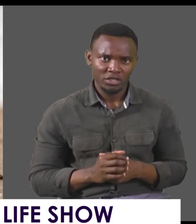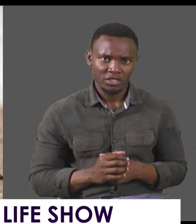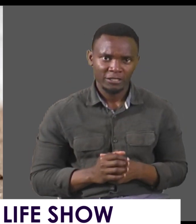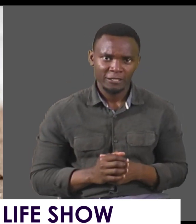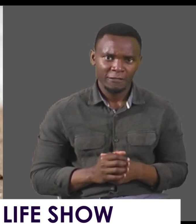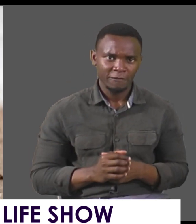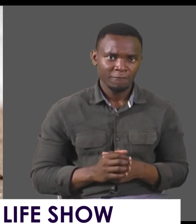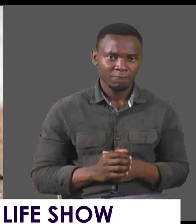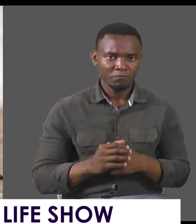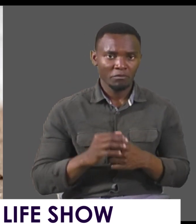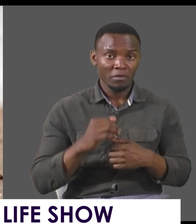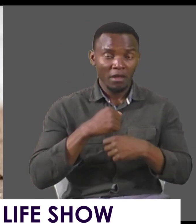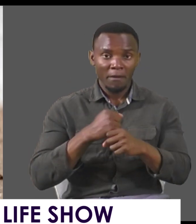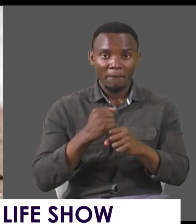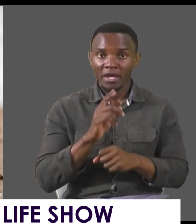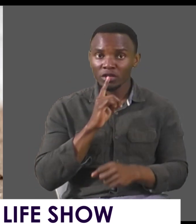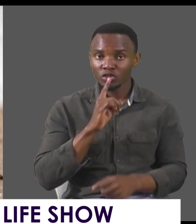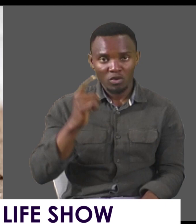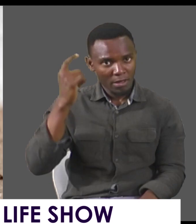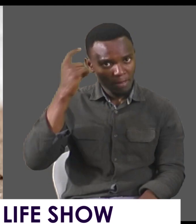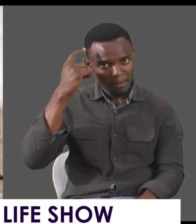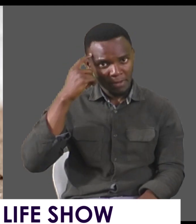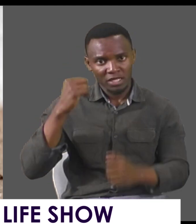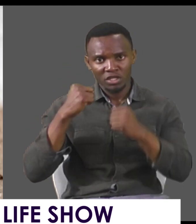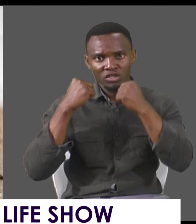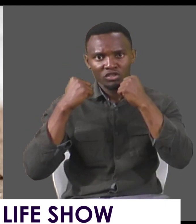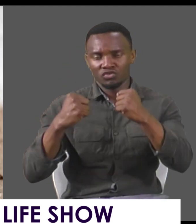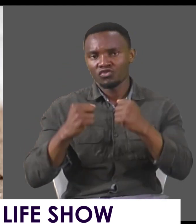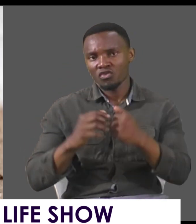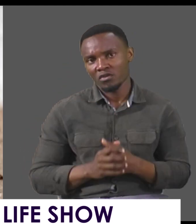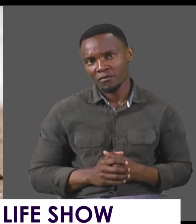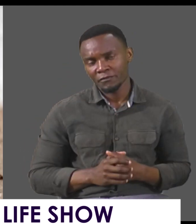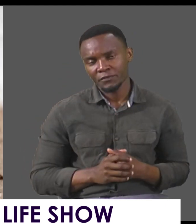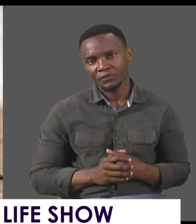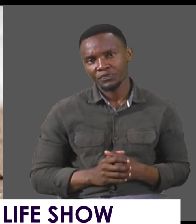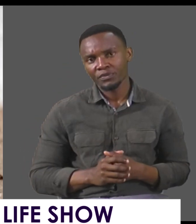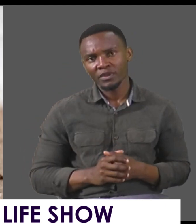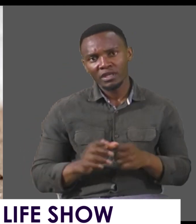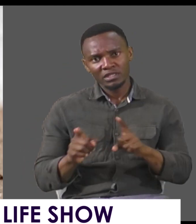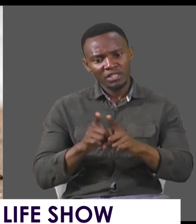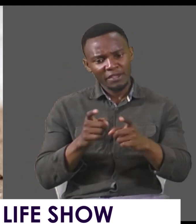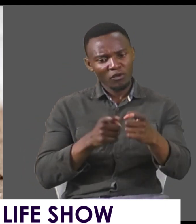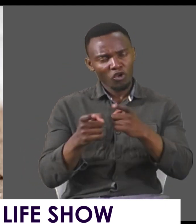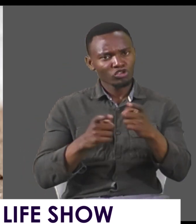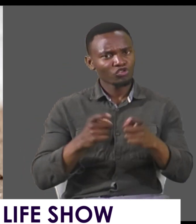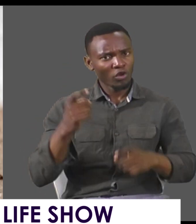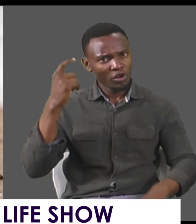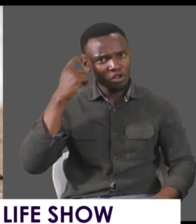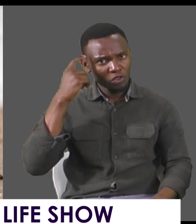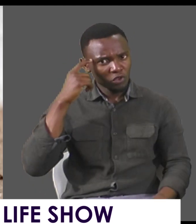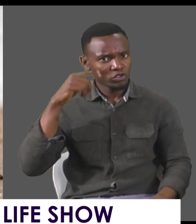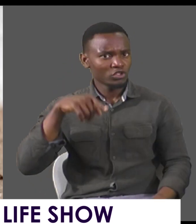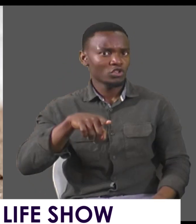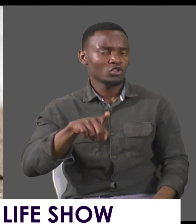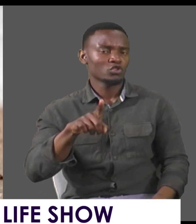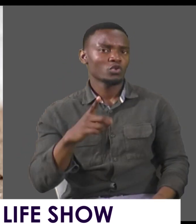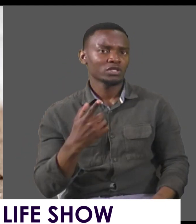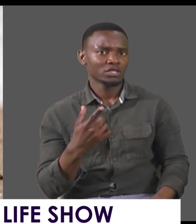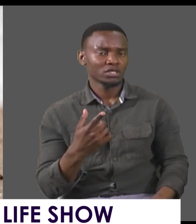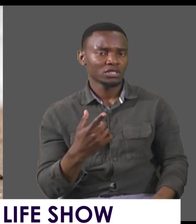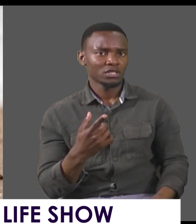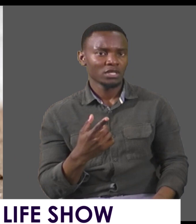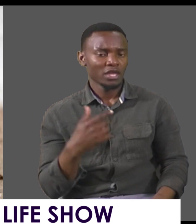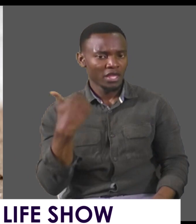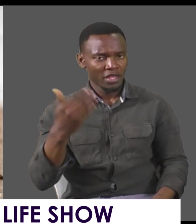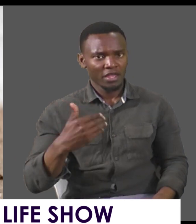the mind. Sieve the conscious thoughts and the unconscious thoughts that go through your mind